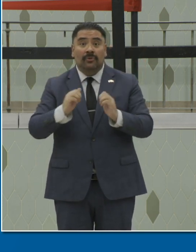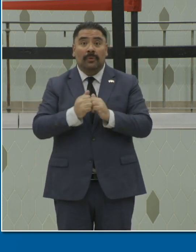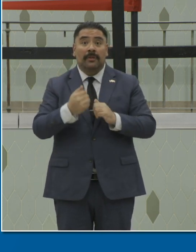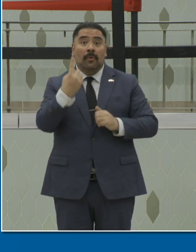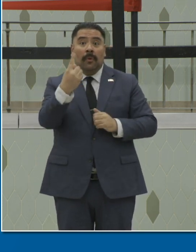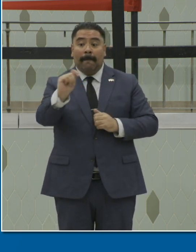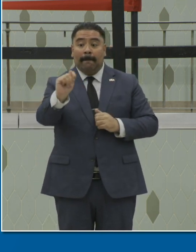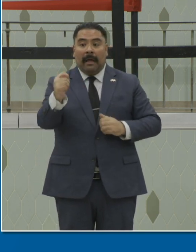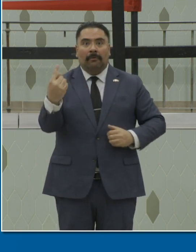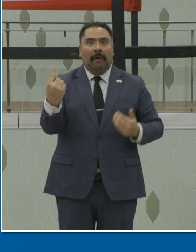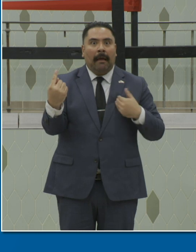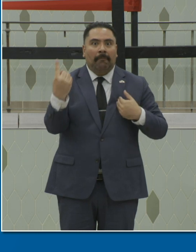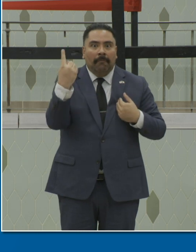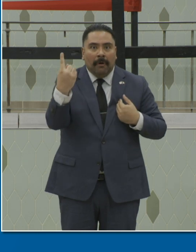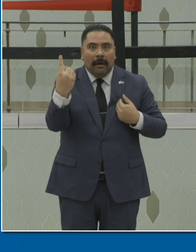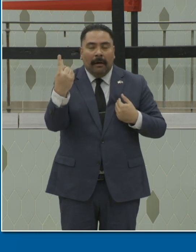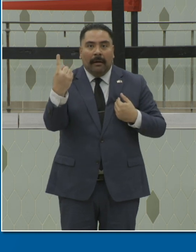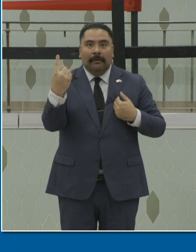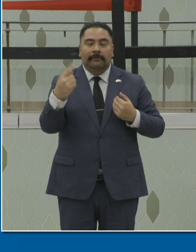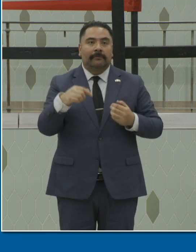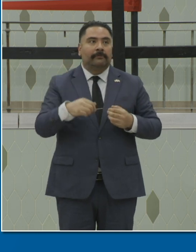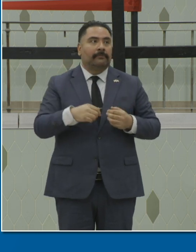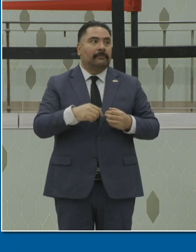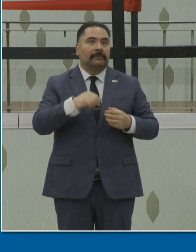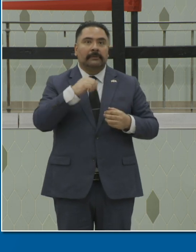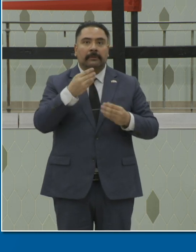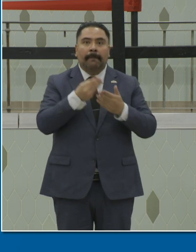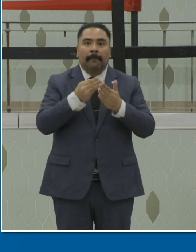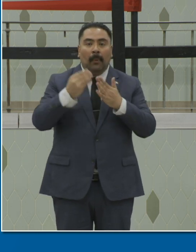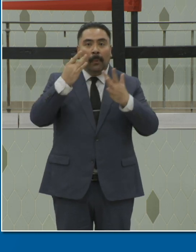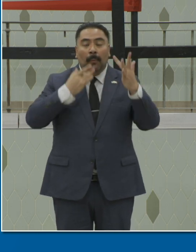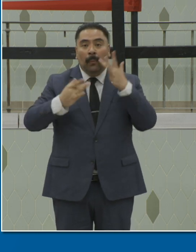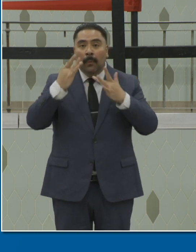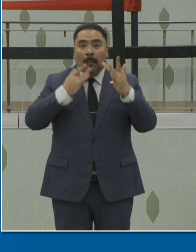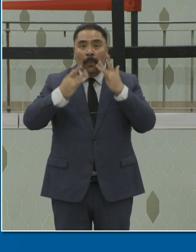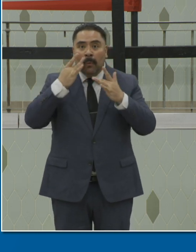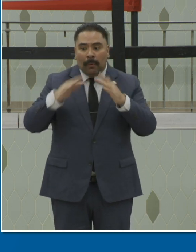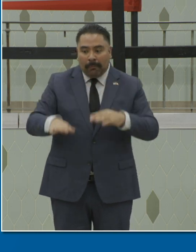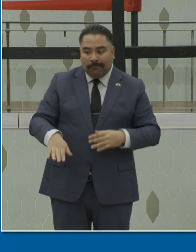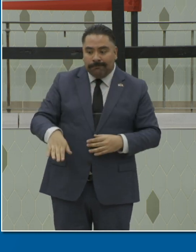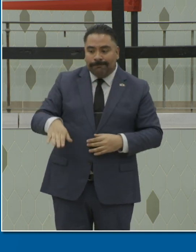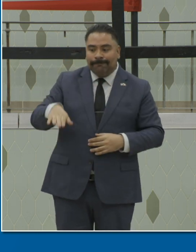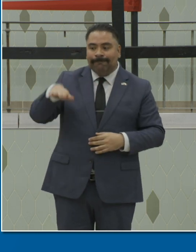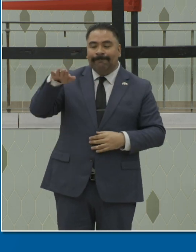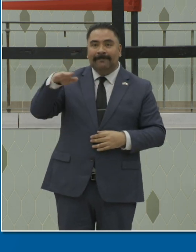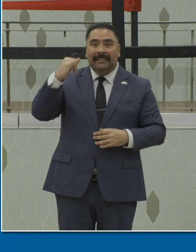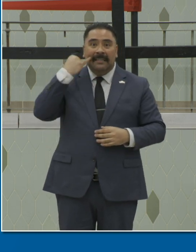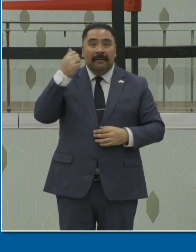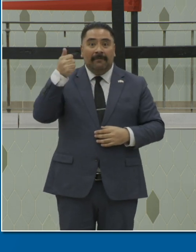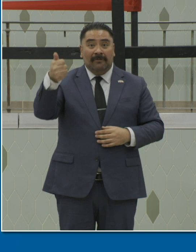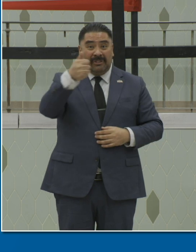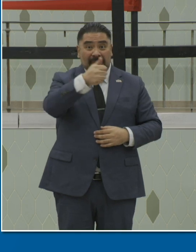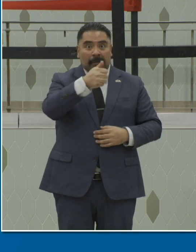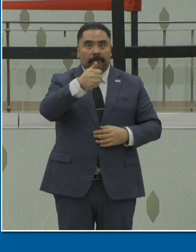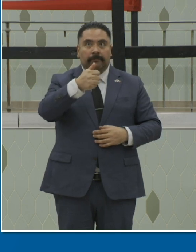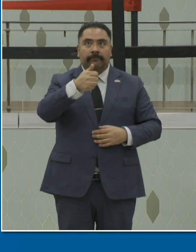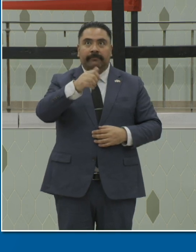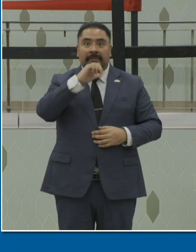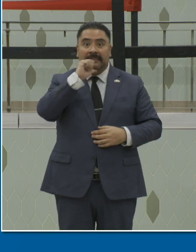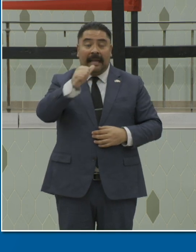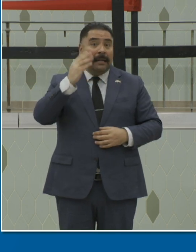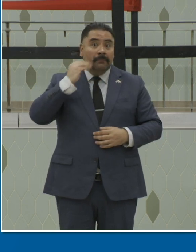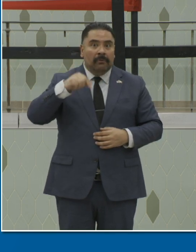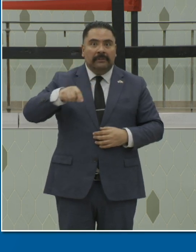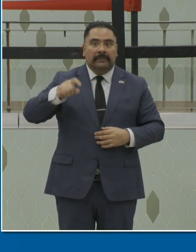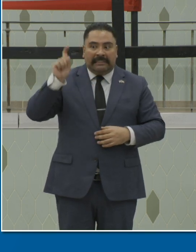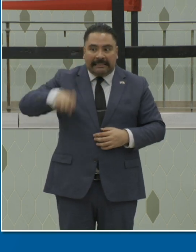with one bathroom and barely enough to make ends meet, if you've never been vulnerable